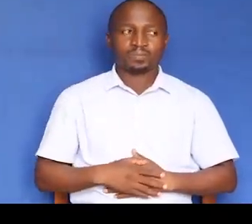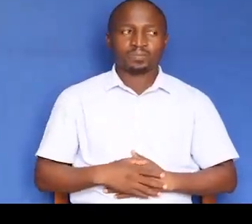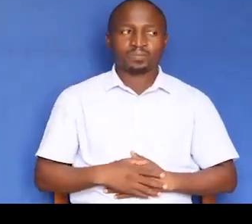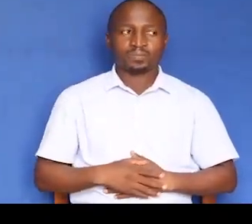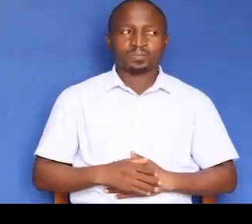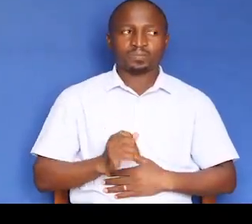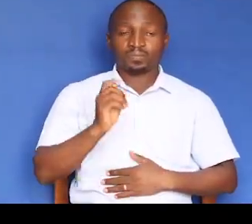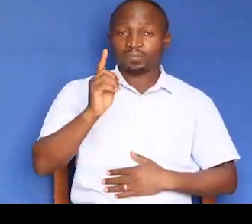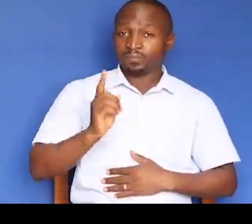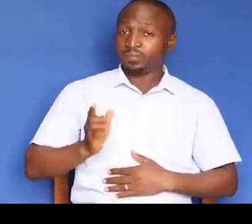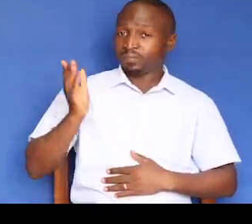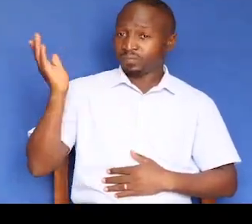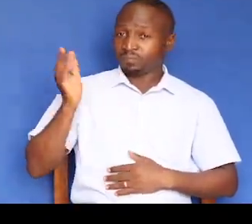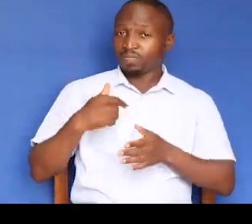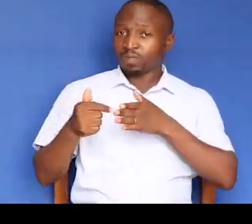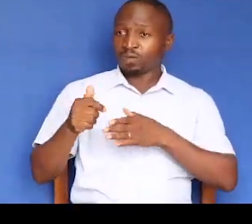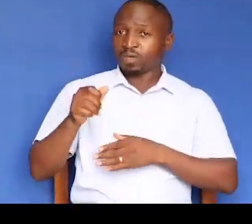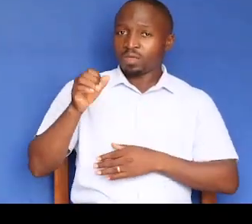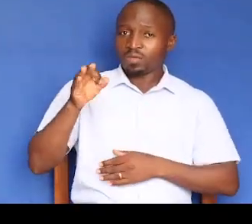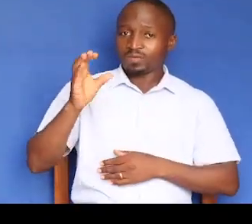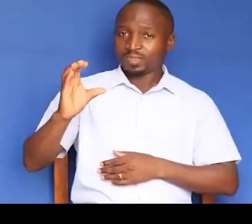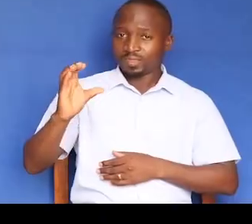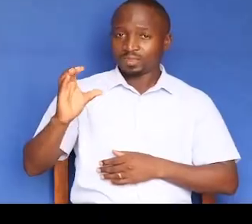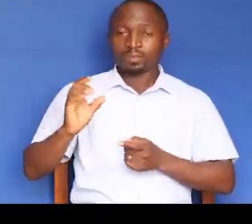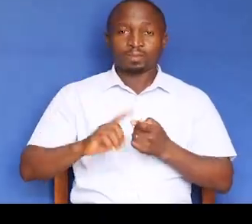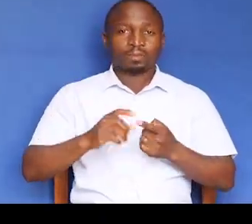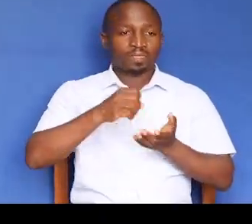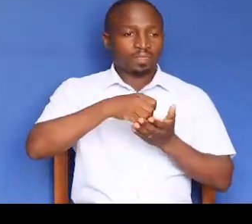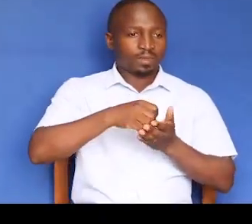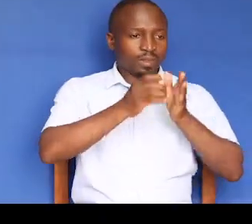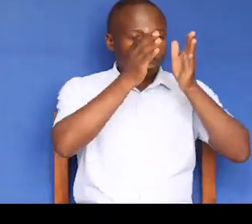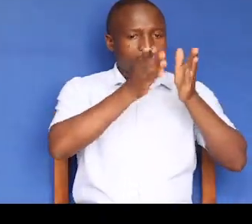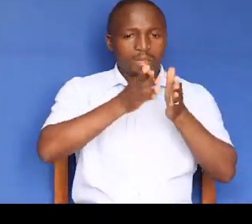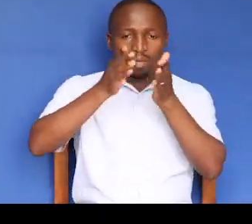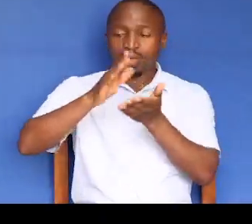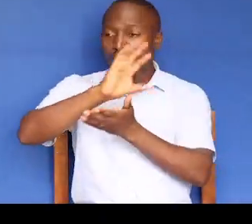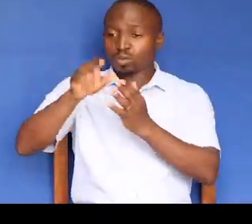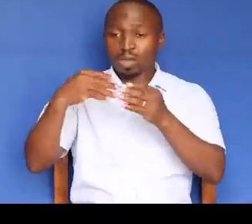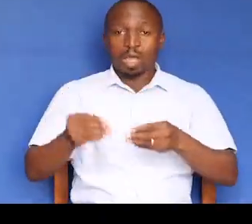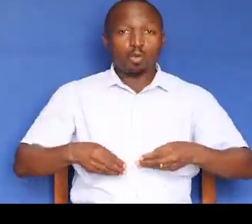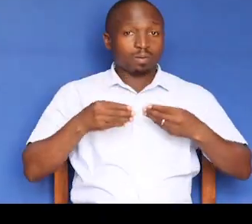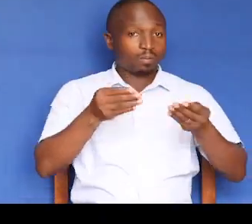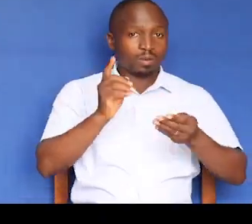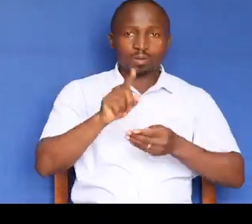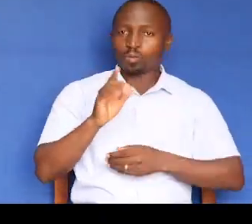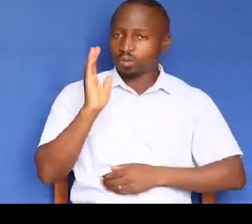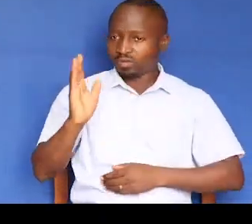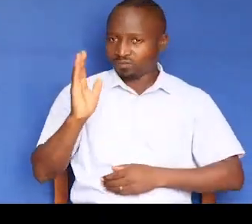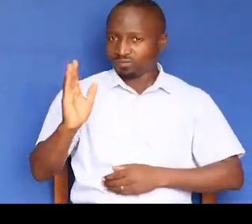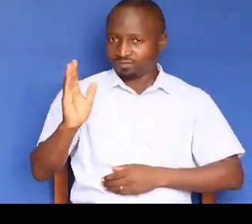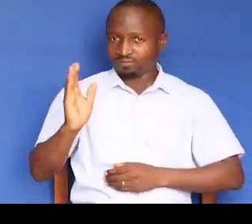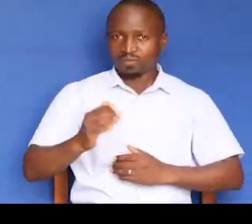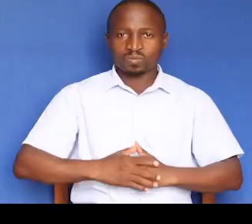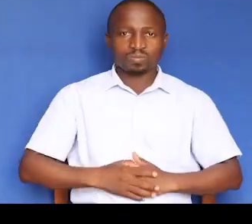110 value. So this is fixed cost at all levels of output as we see in our